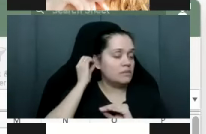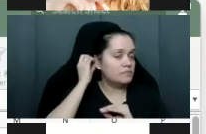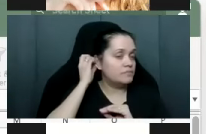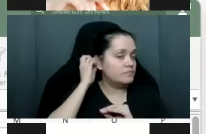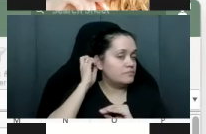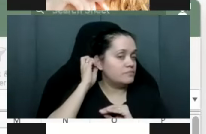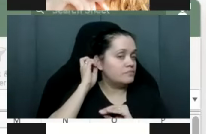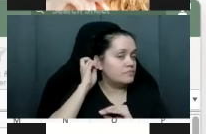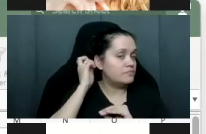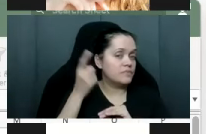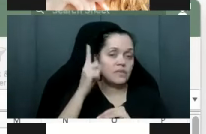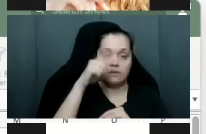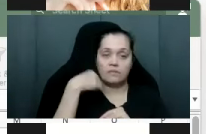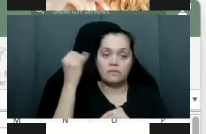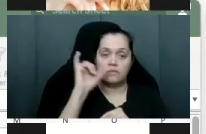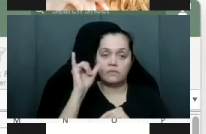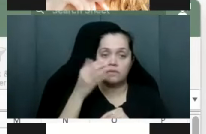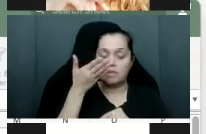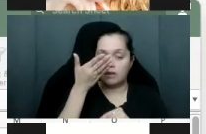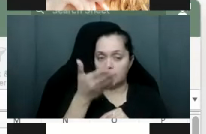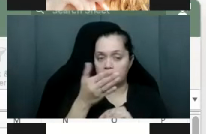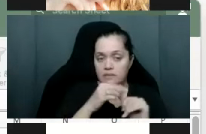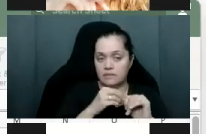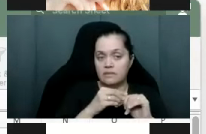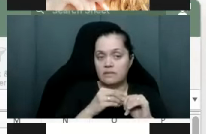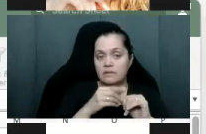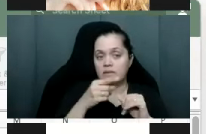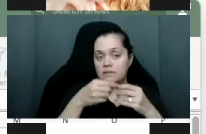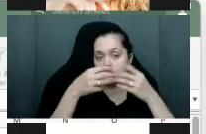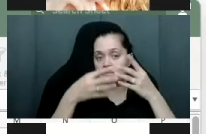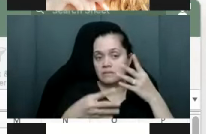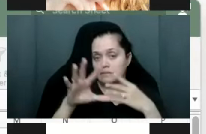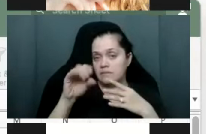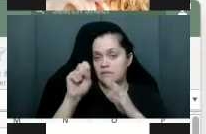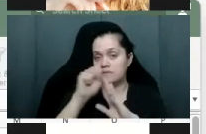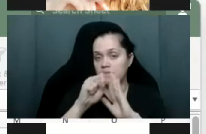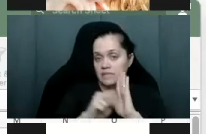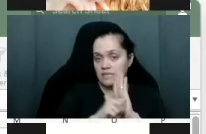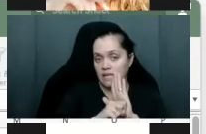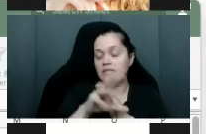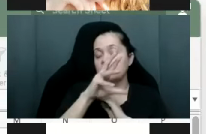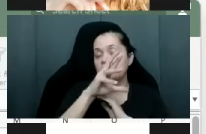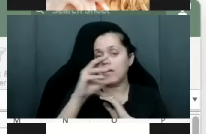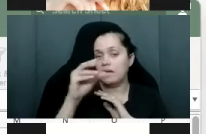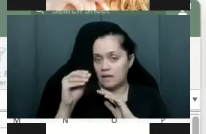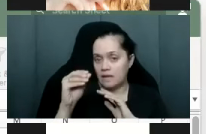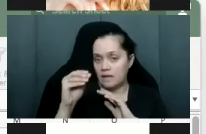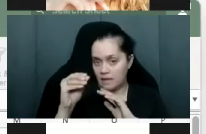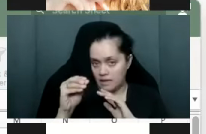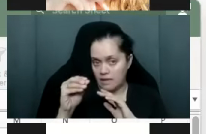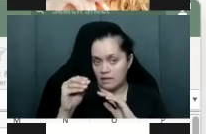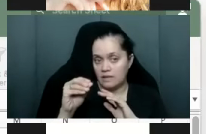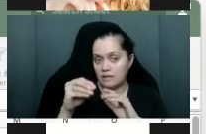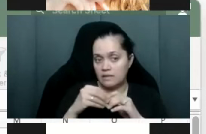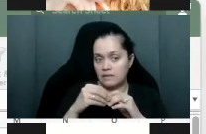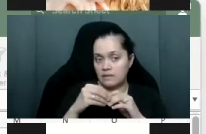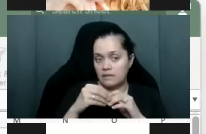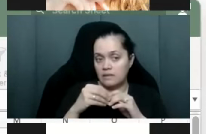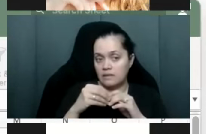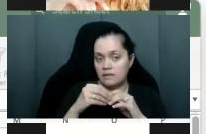So that will look like this. Here's a list of the 50 states, and farther down, the